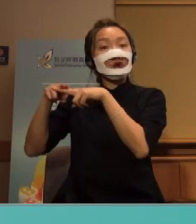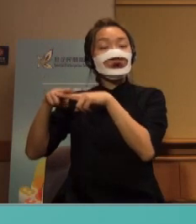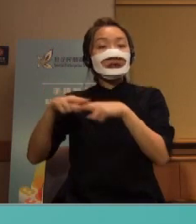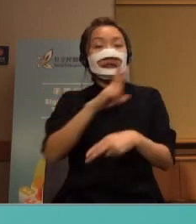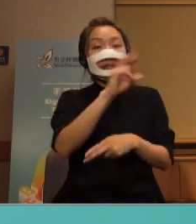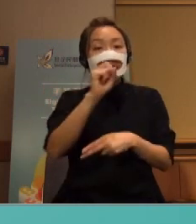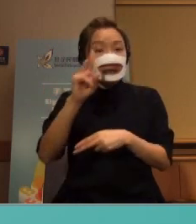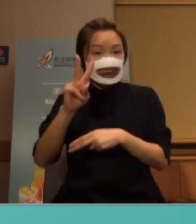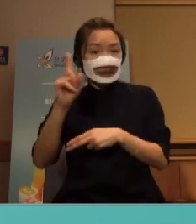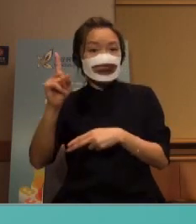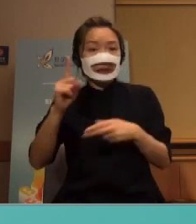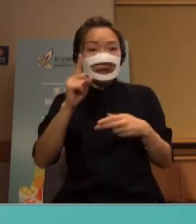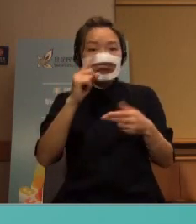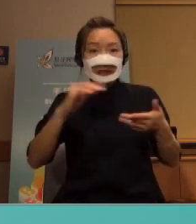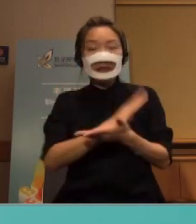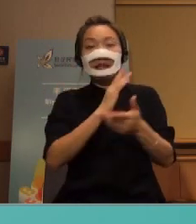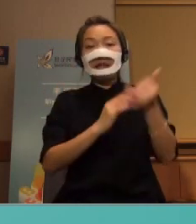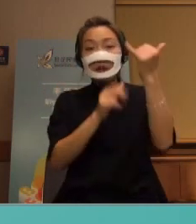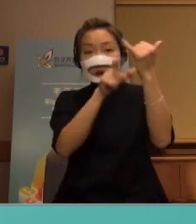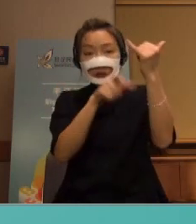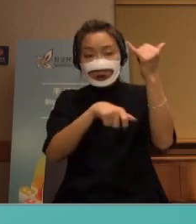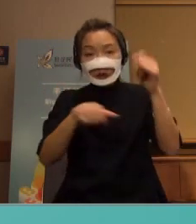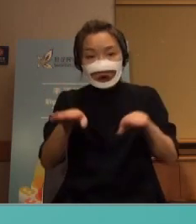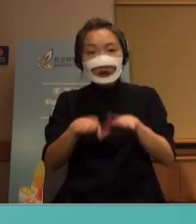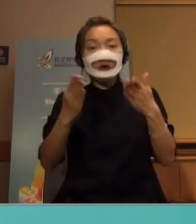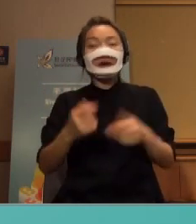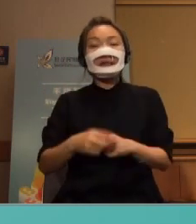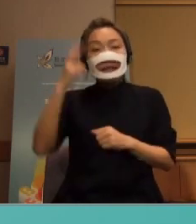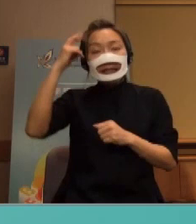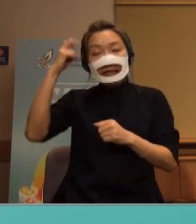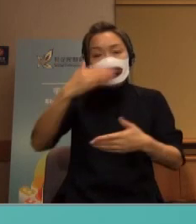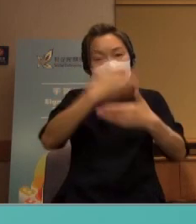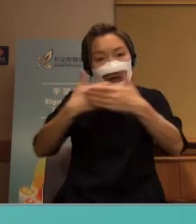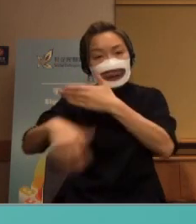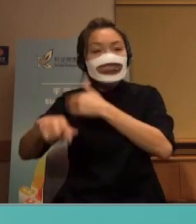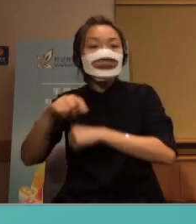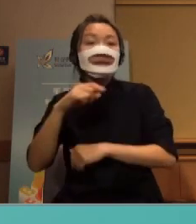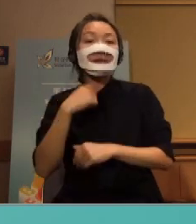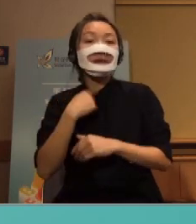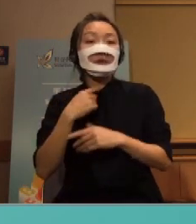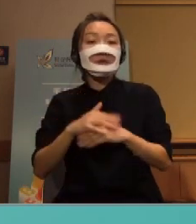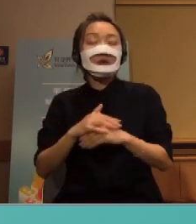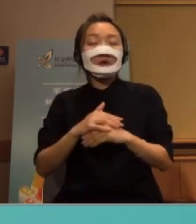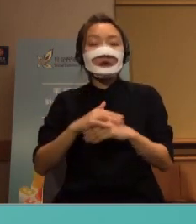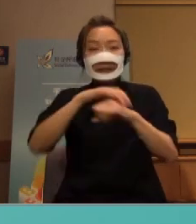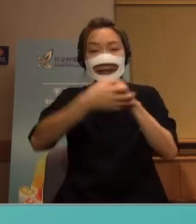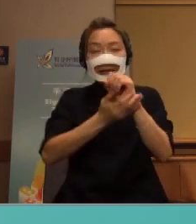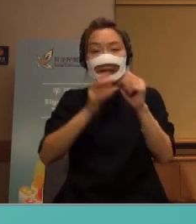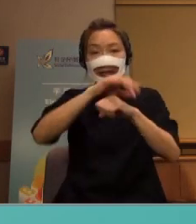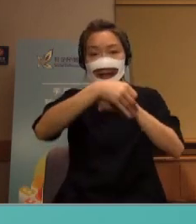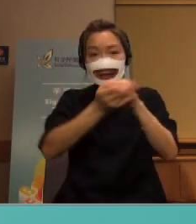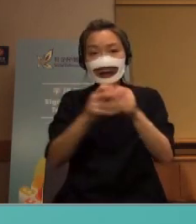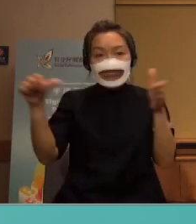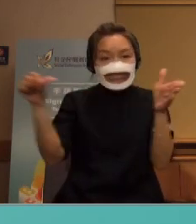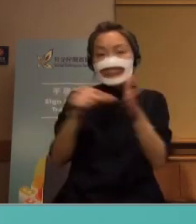emissions. It's the largest carbon market by far. And alongside that, there's a smaller sort of sister market called a voluntary carbon market, which is very small. It's